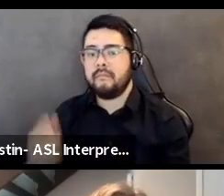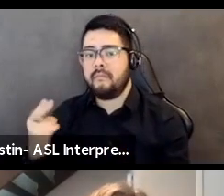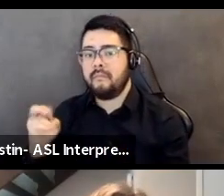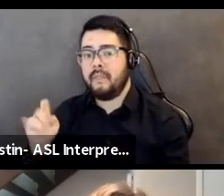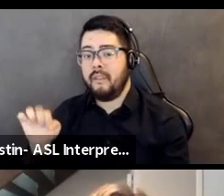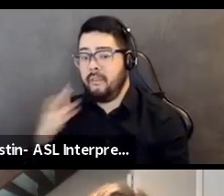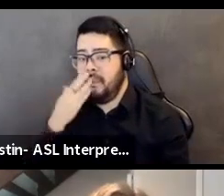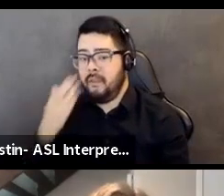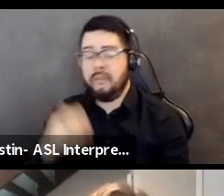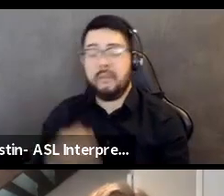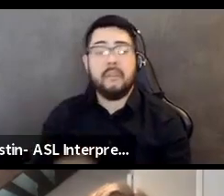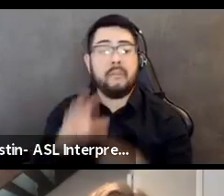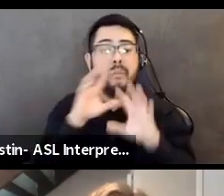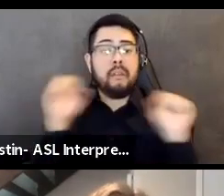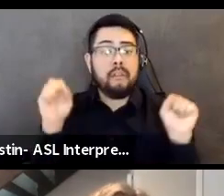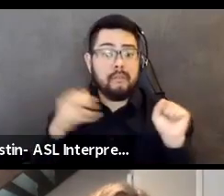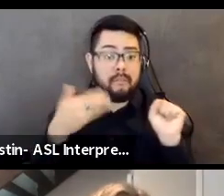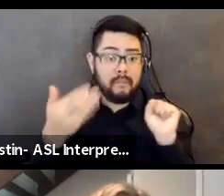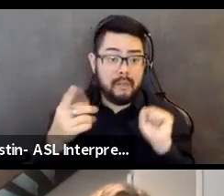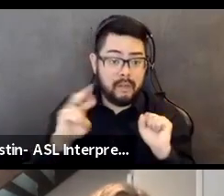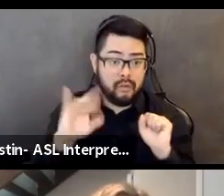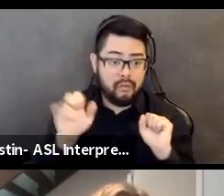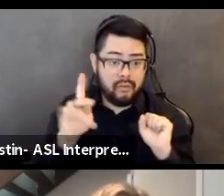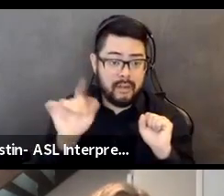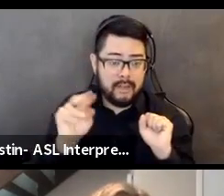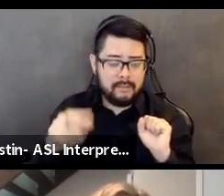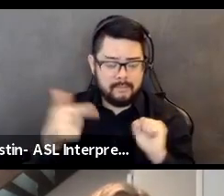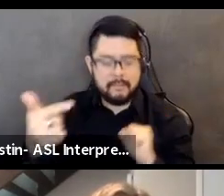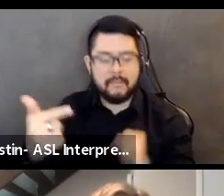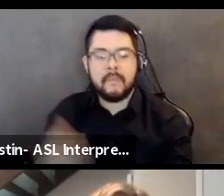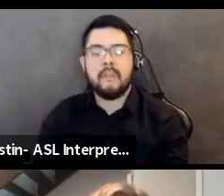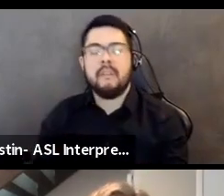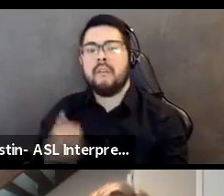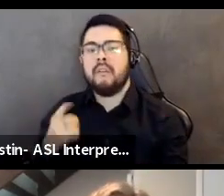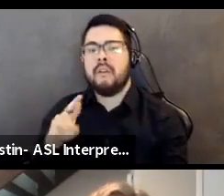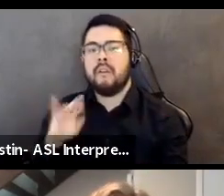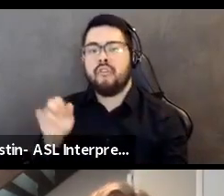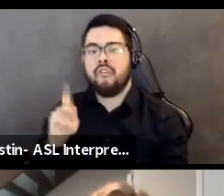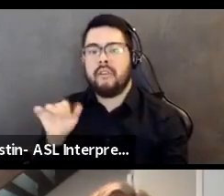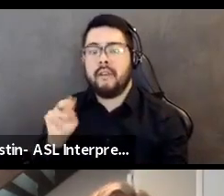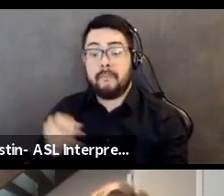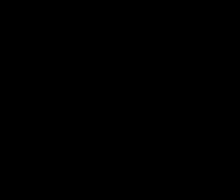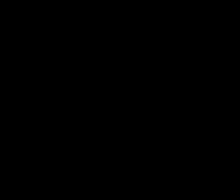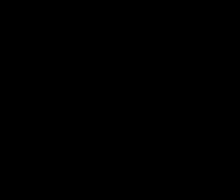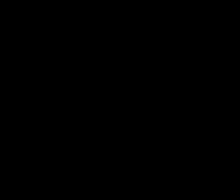dr jackson all right thank you um our next presentation